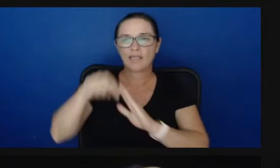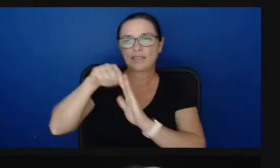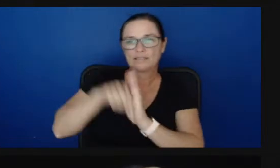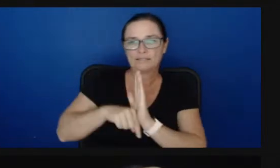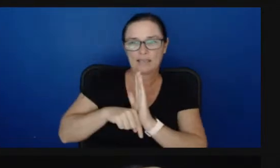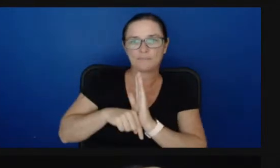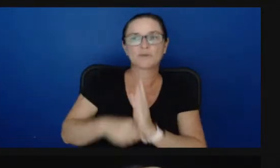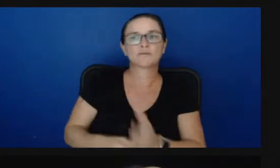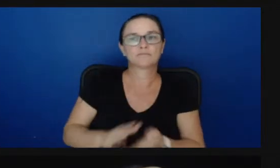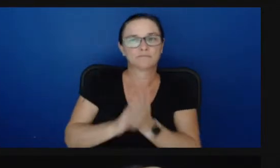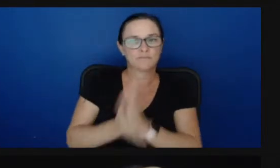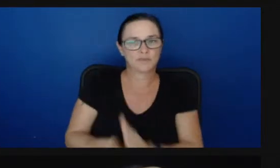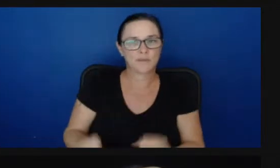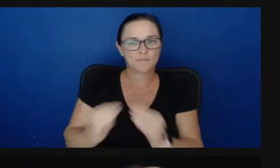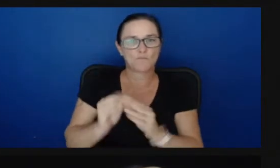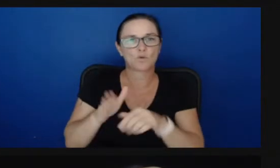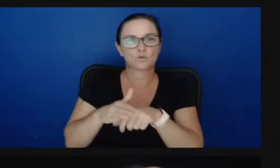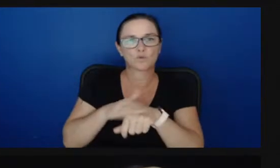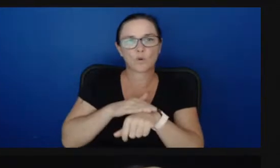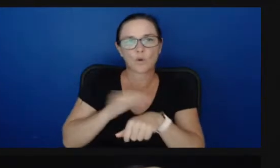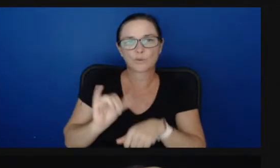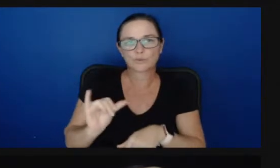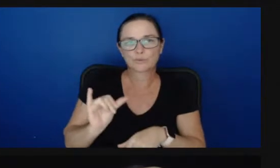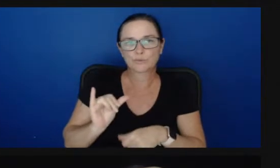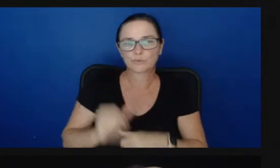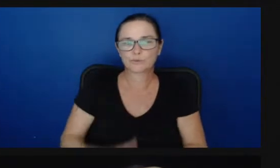slower as well in that regard.